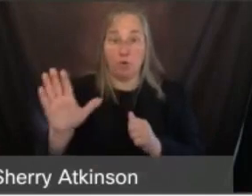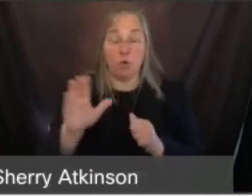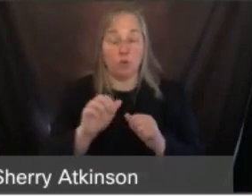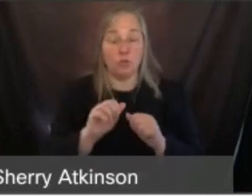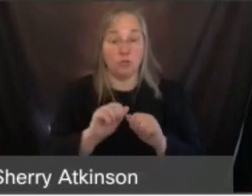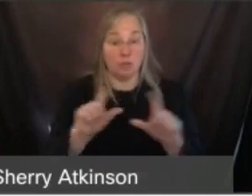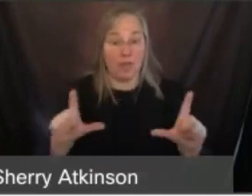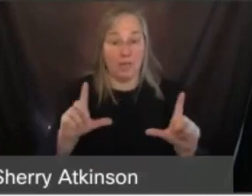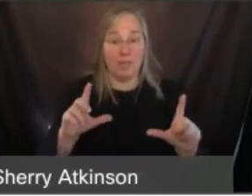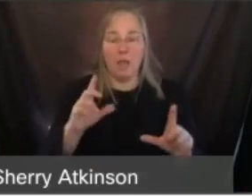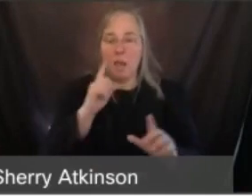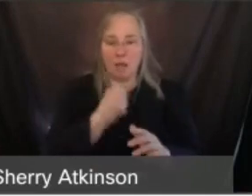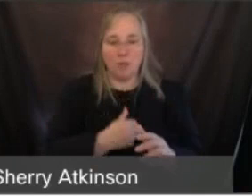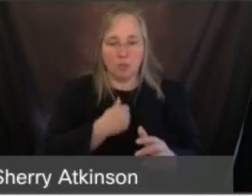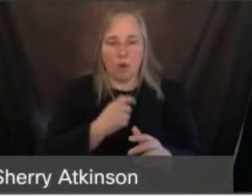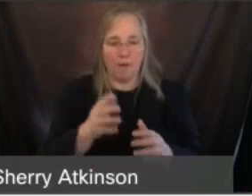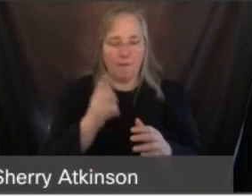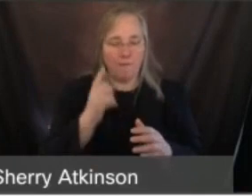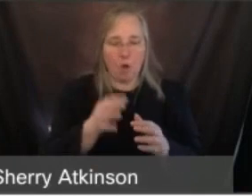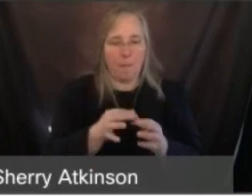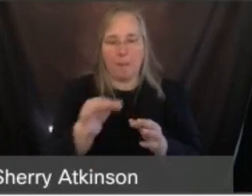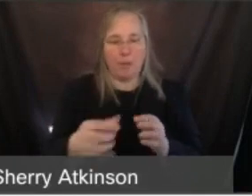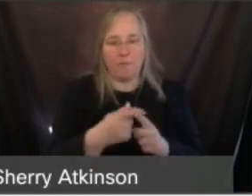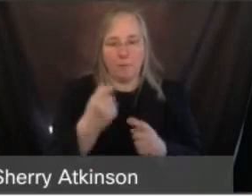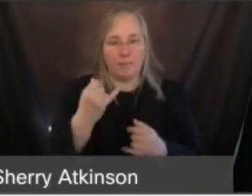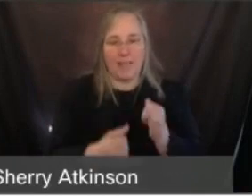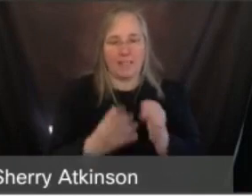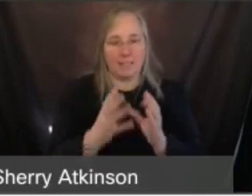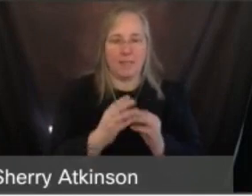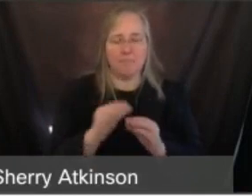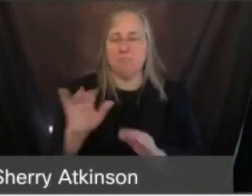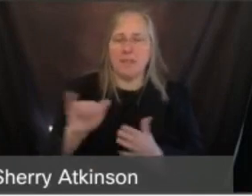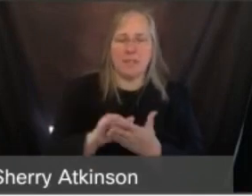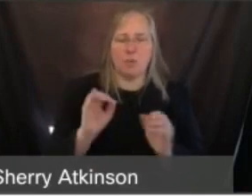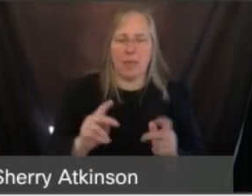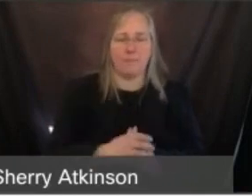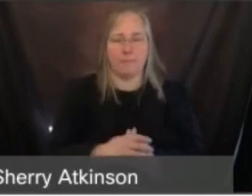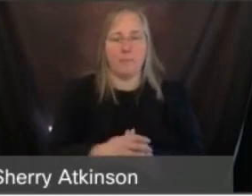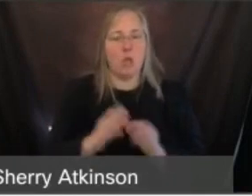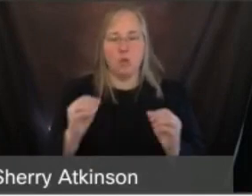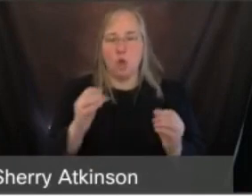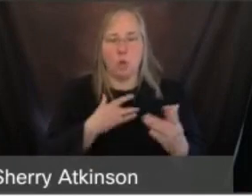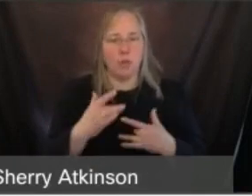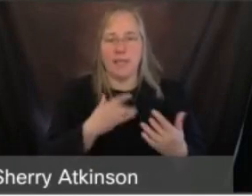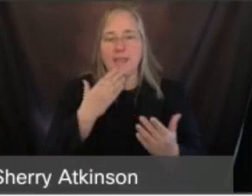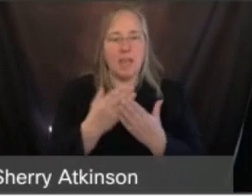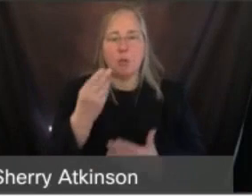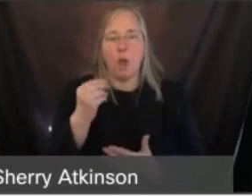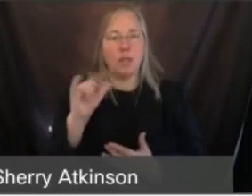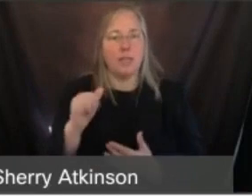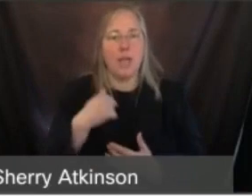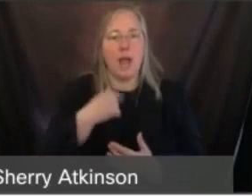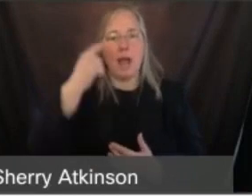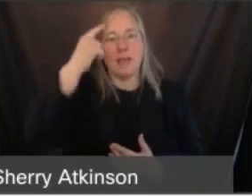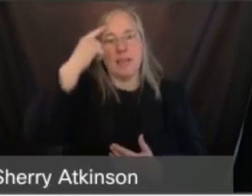talk about, and sorry for bumping from last meeting. Go ahead. That's okay. No worries. Thank you, Holly. I think TJ is